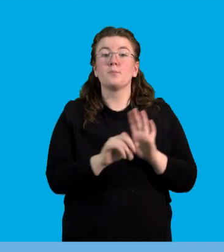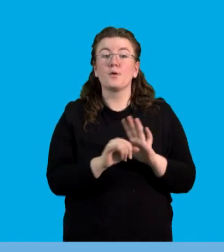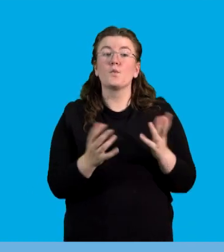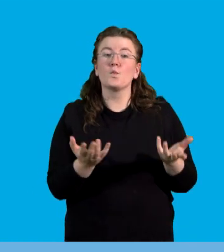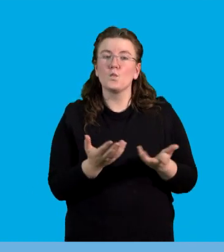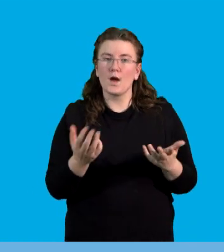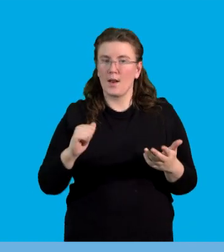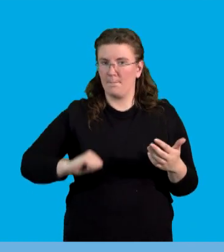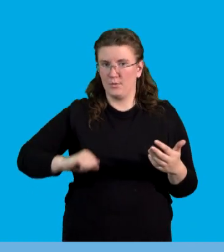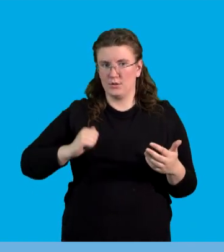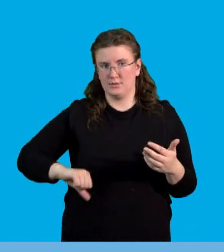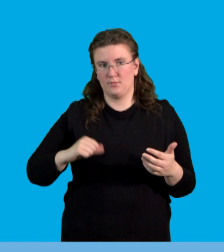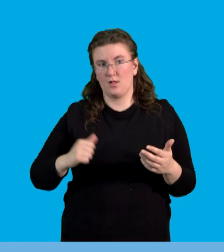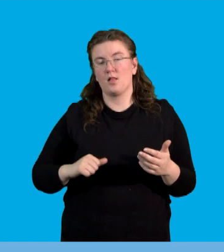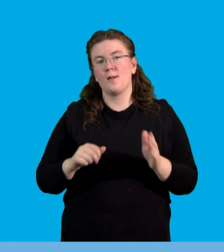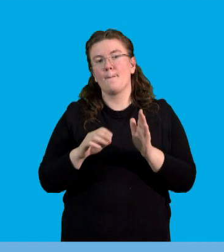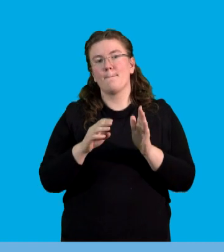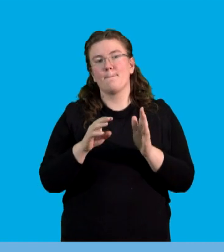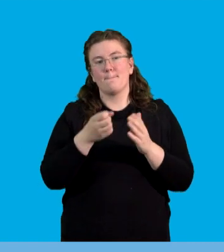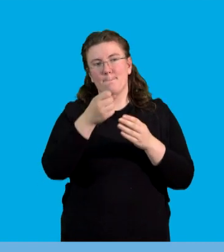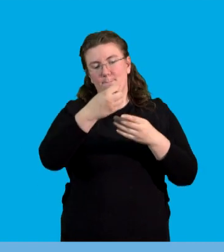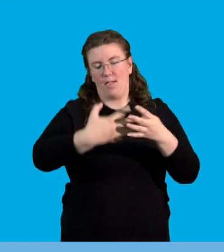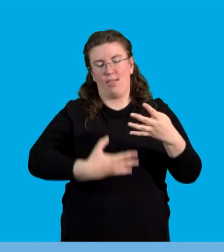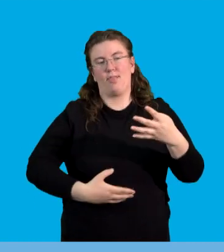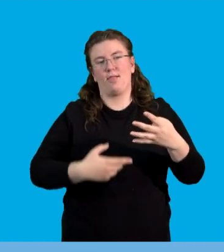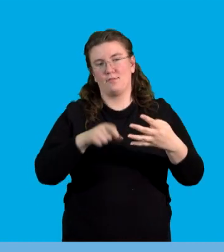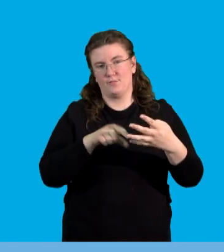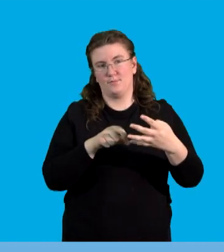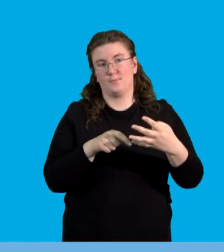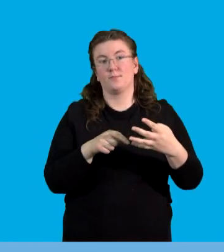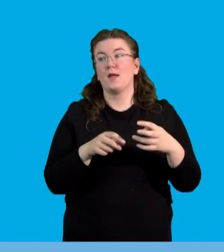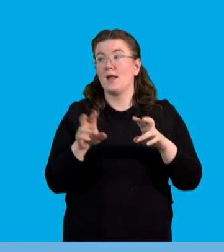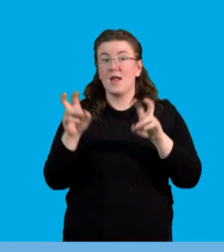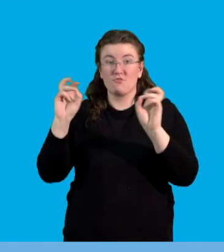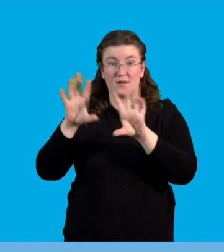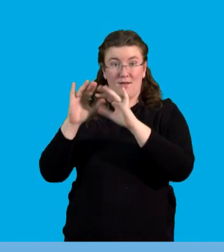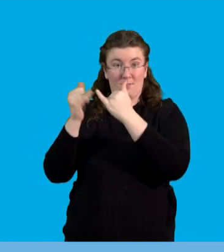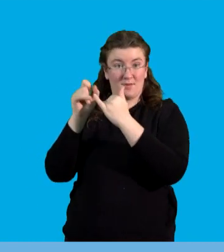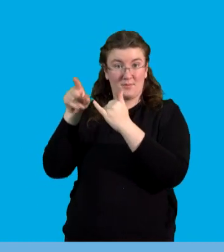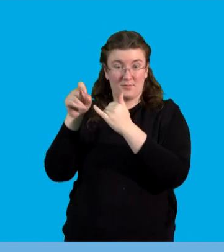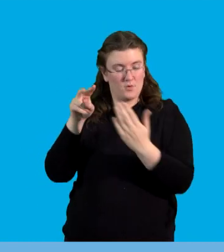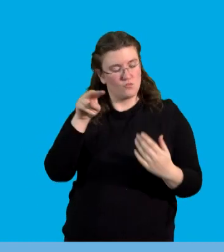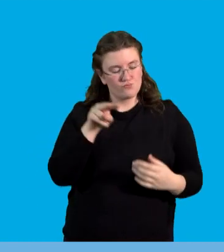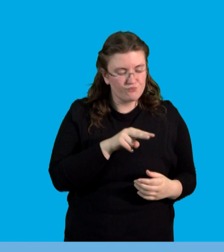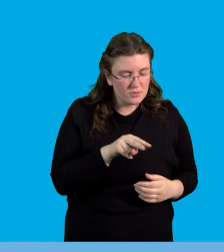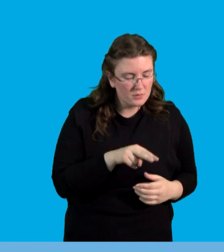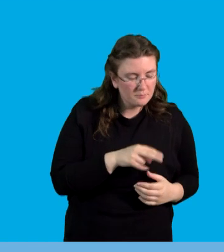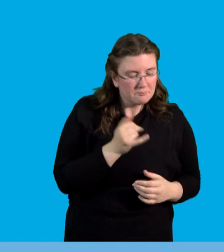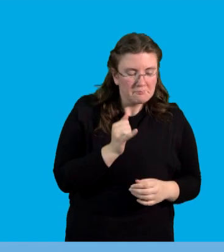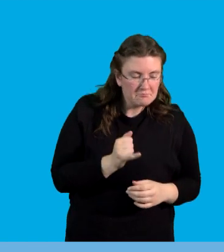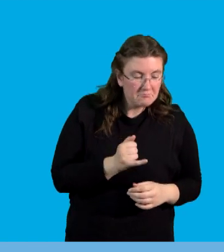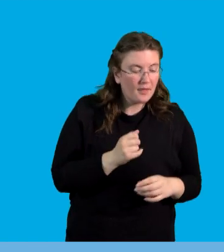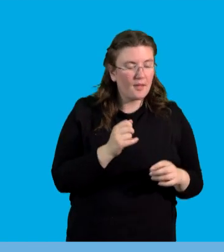the consumer. So Eskom is going to now be reading these meters, and these meters are going to show how much electricity